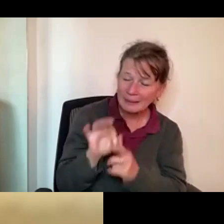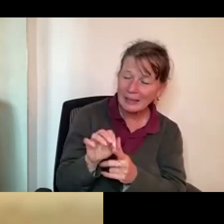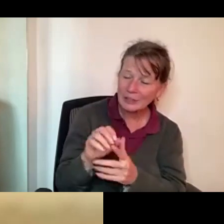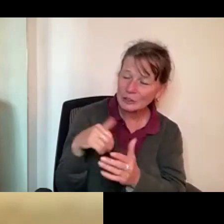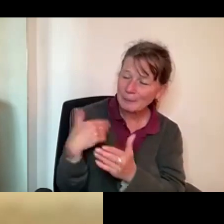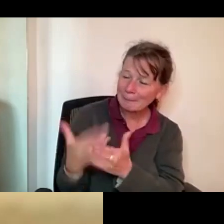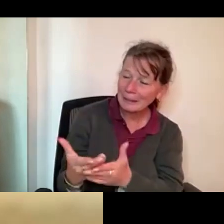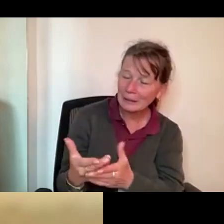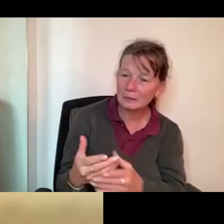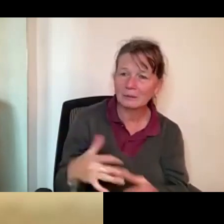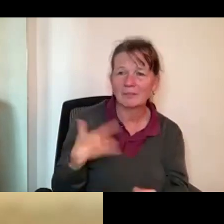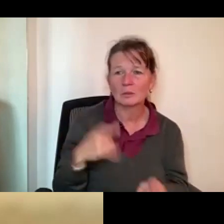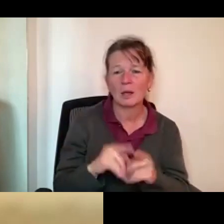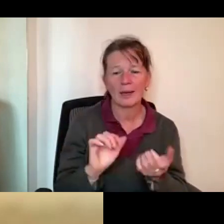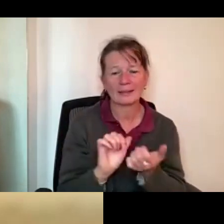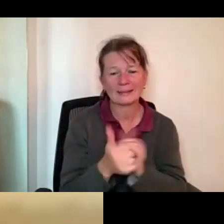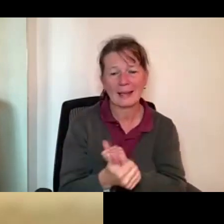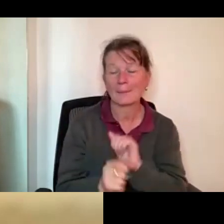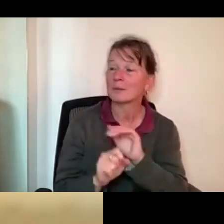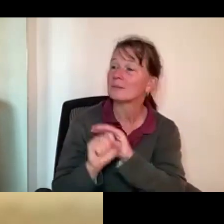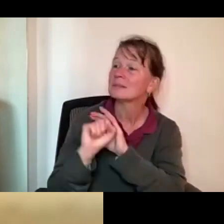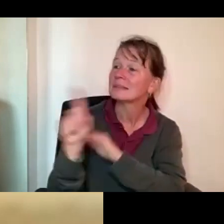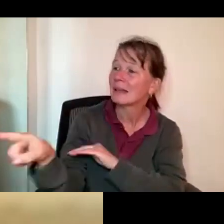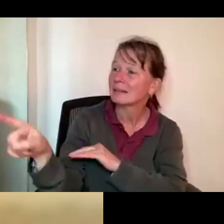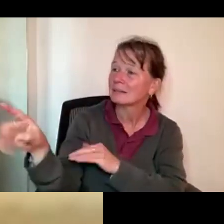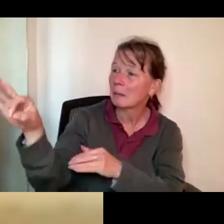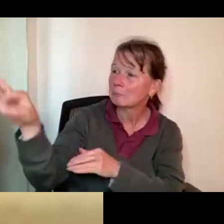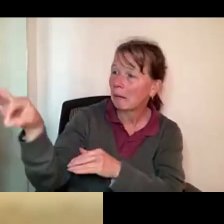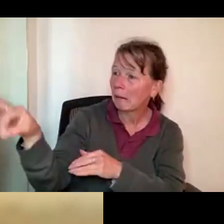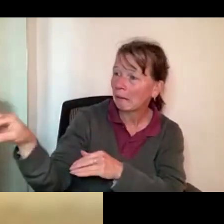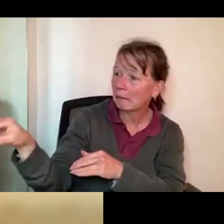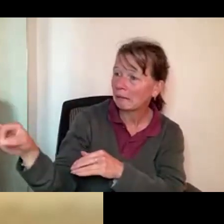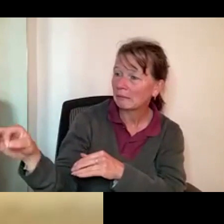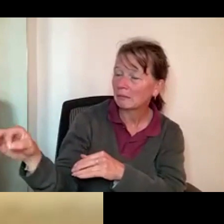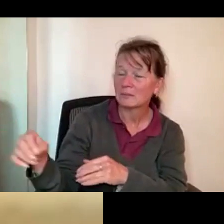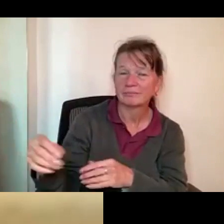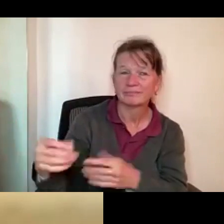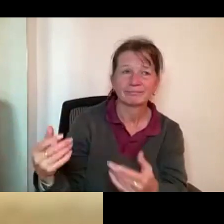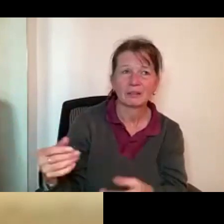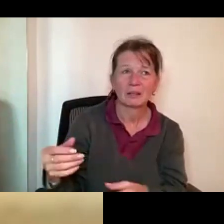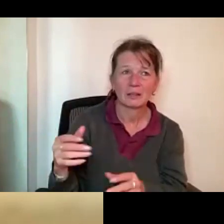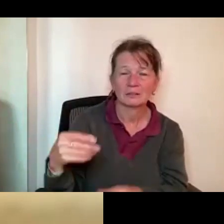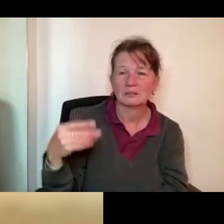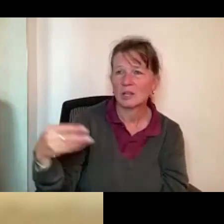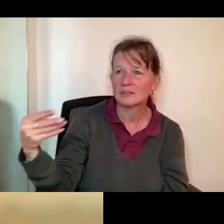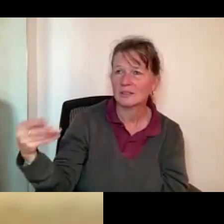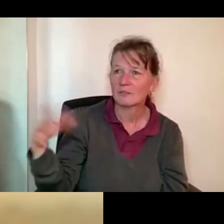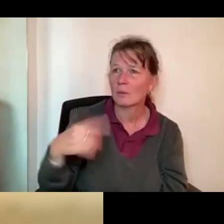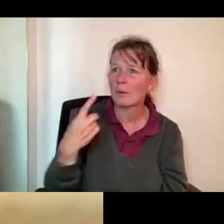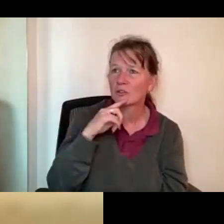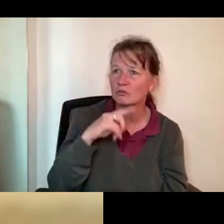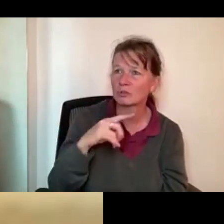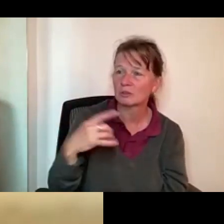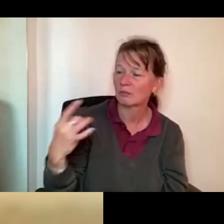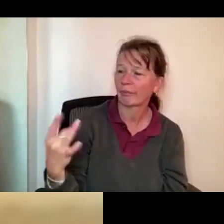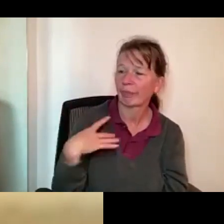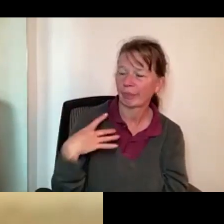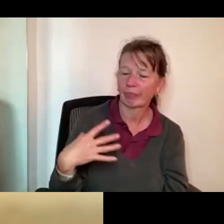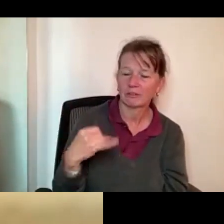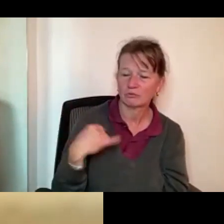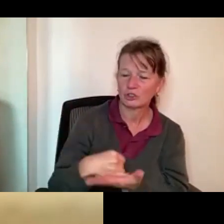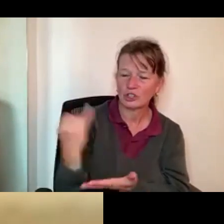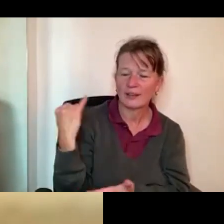where you send something in and it gets marked and it's a 99 out of 100 rejection.